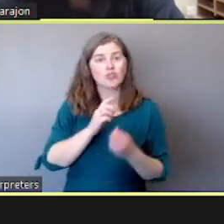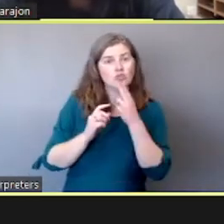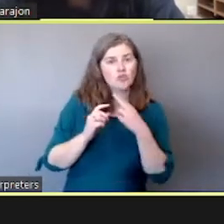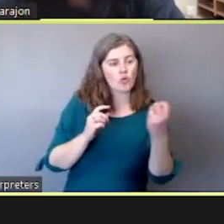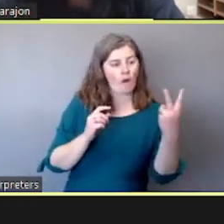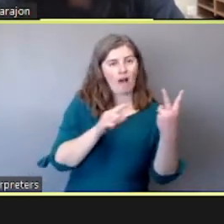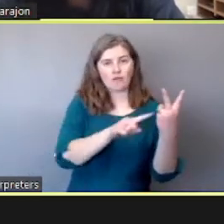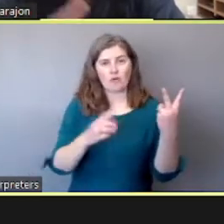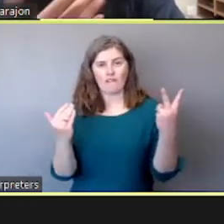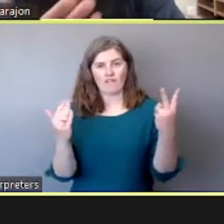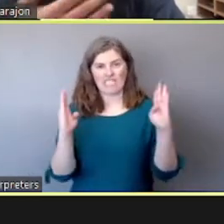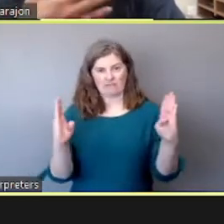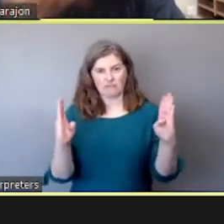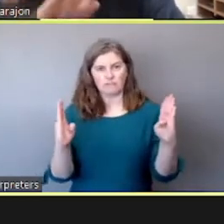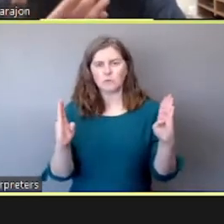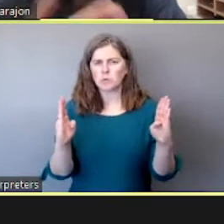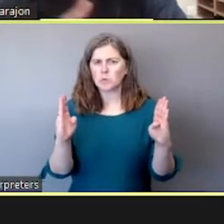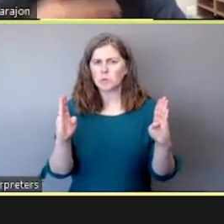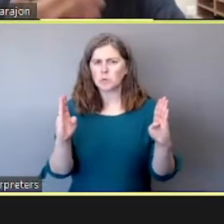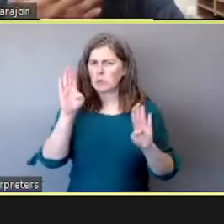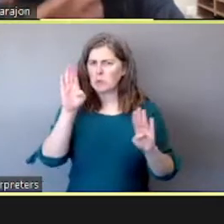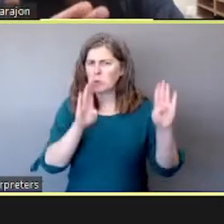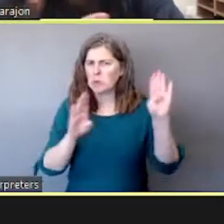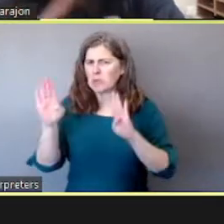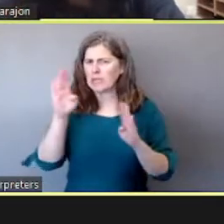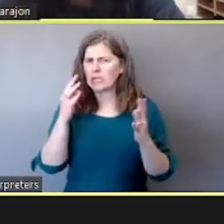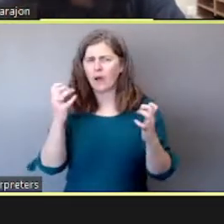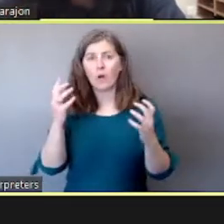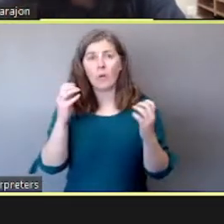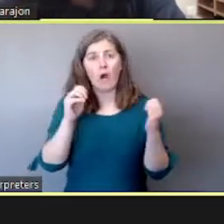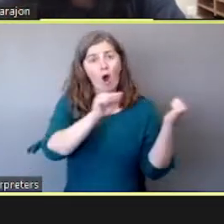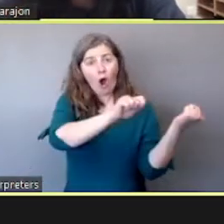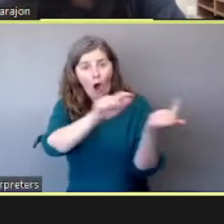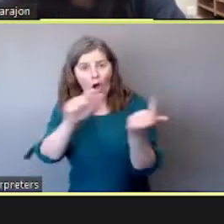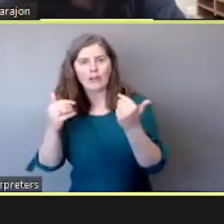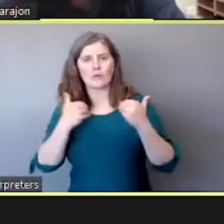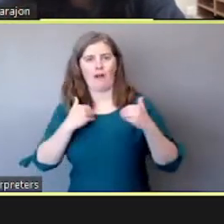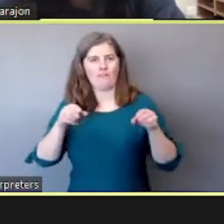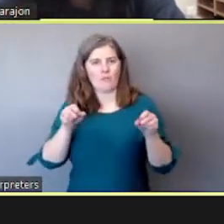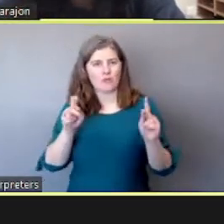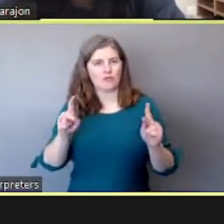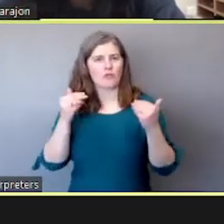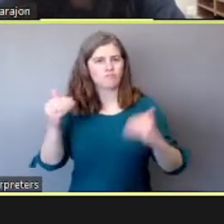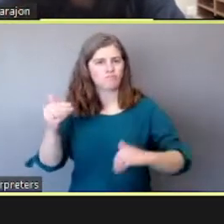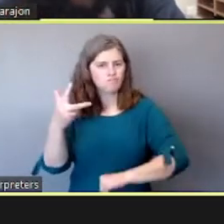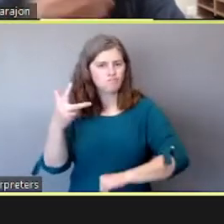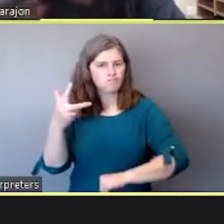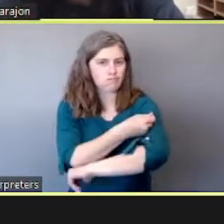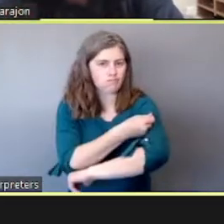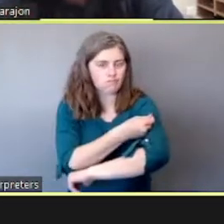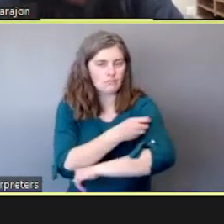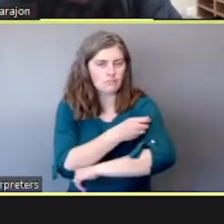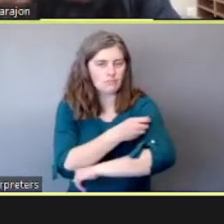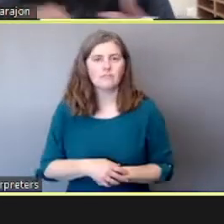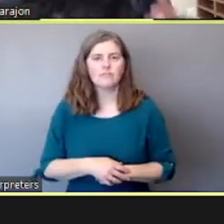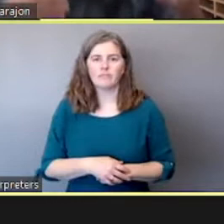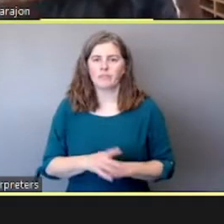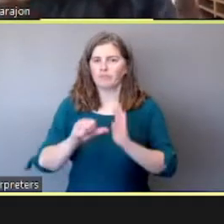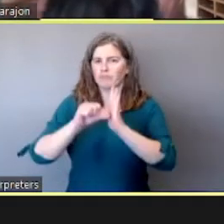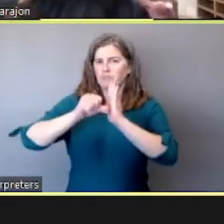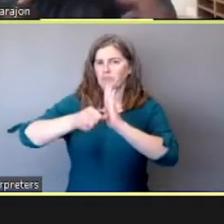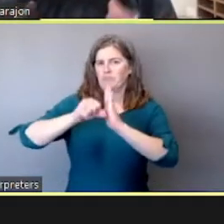15-year-olds, it's worrisome for us because we want everybody to have the opportunity to get vaccinated. So we just want to point out